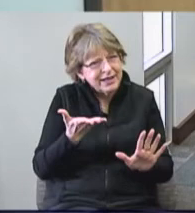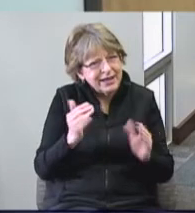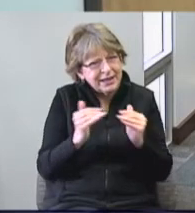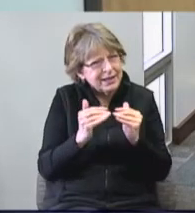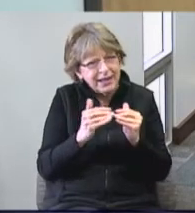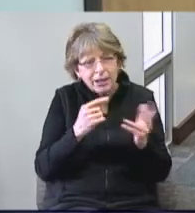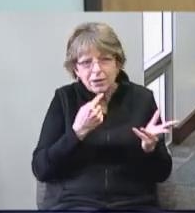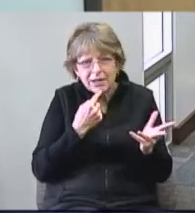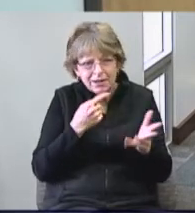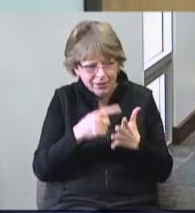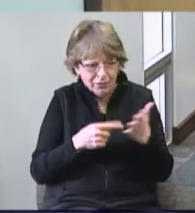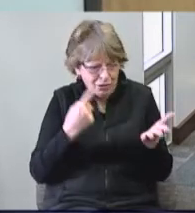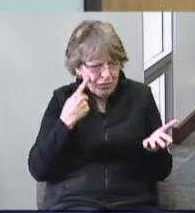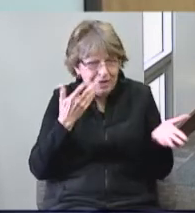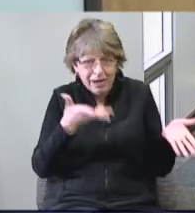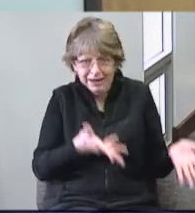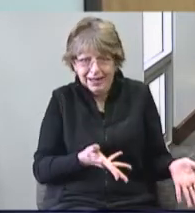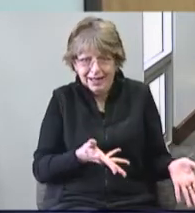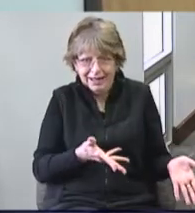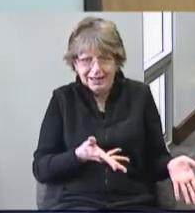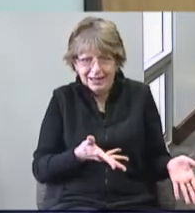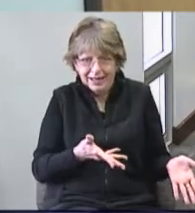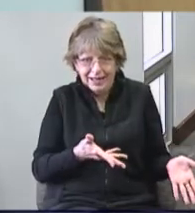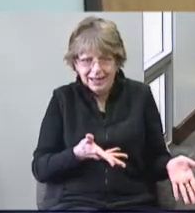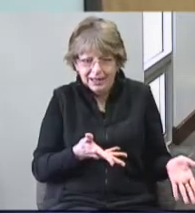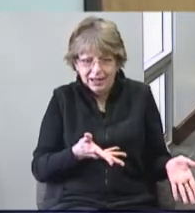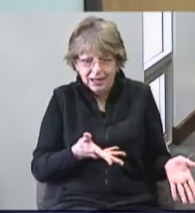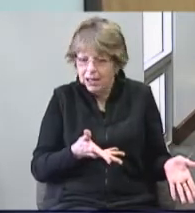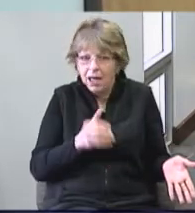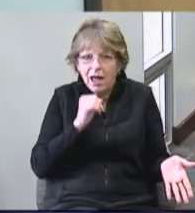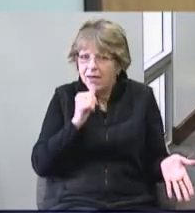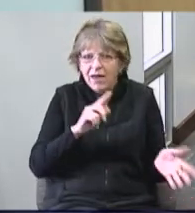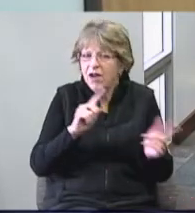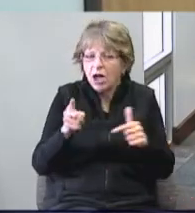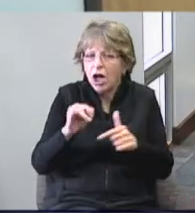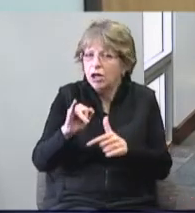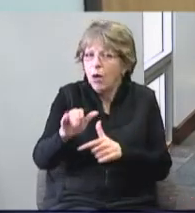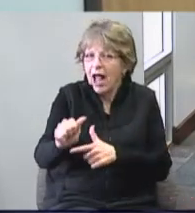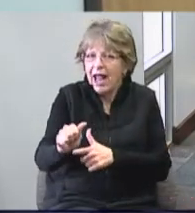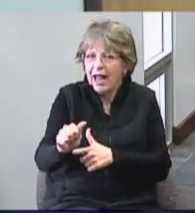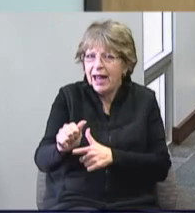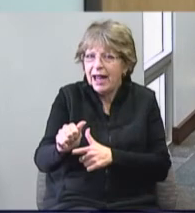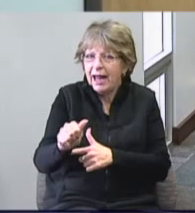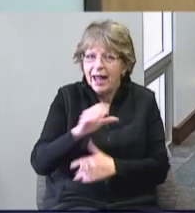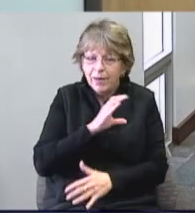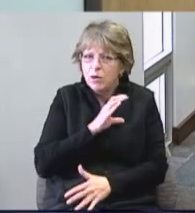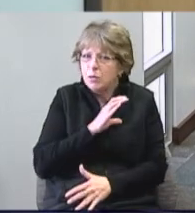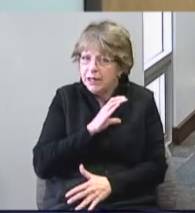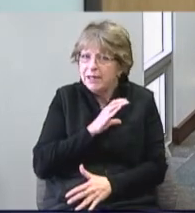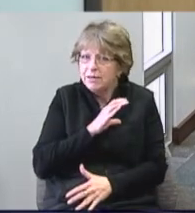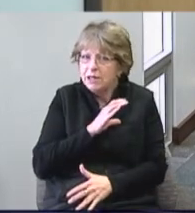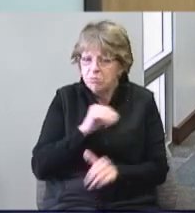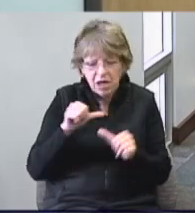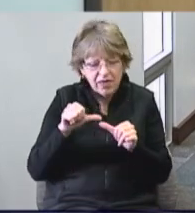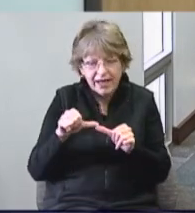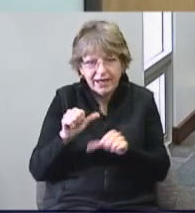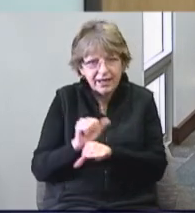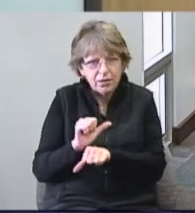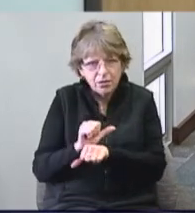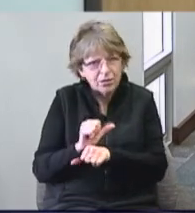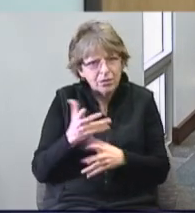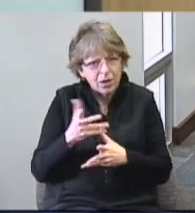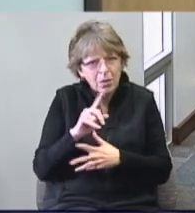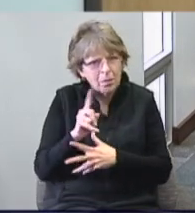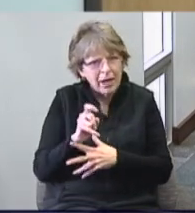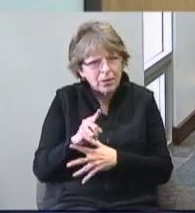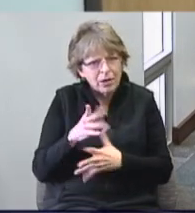serious as what you consider this to be that haven't went to internal affairs, and those officers are still on the street. And so my question is,